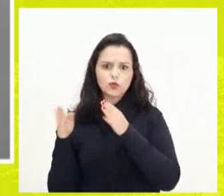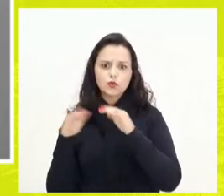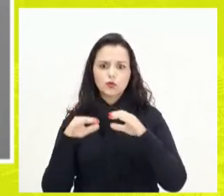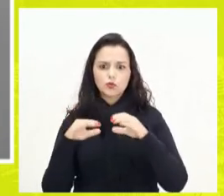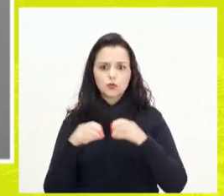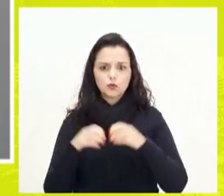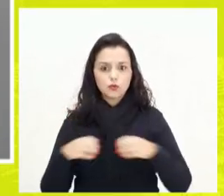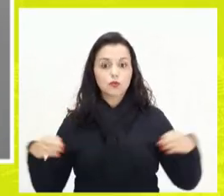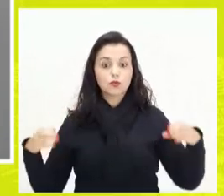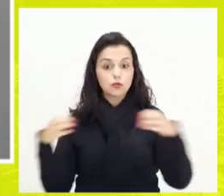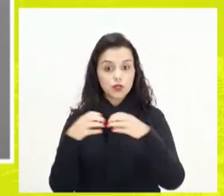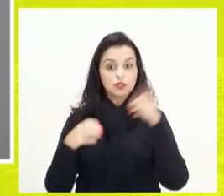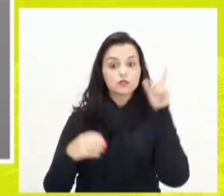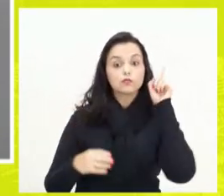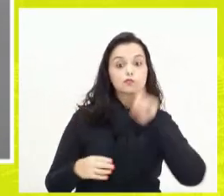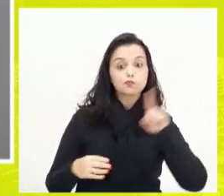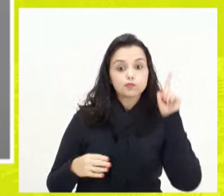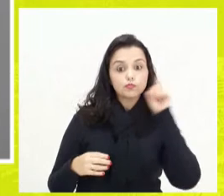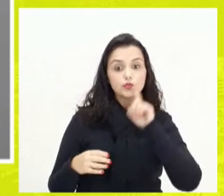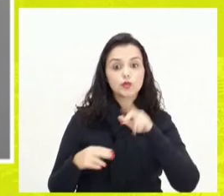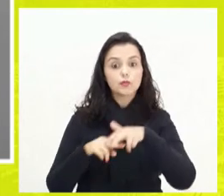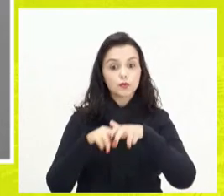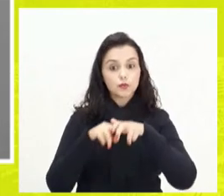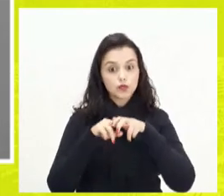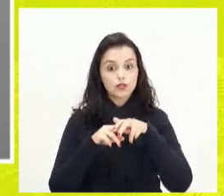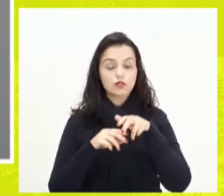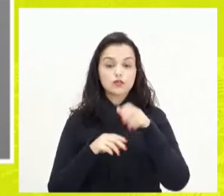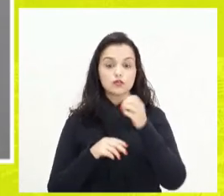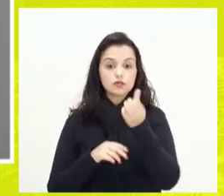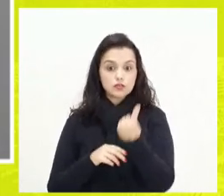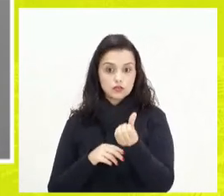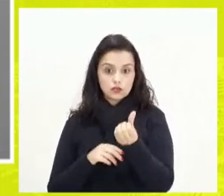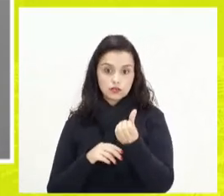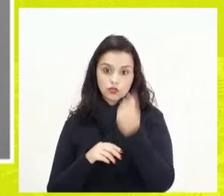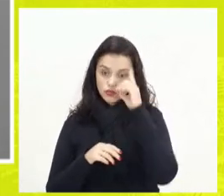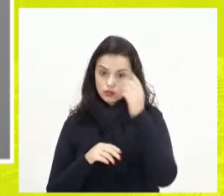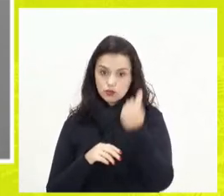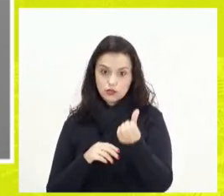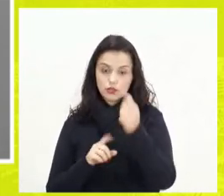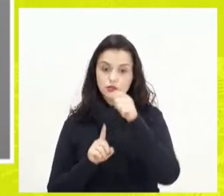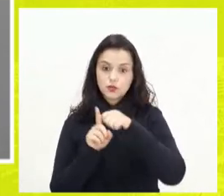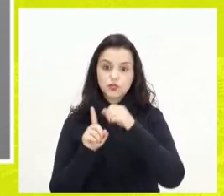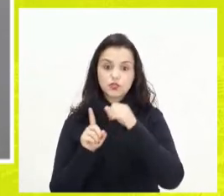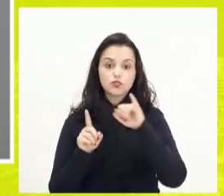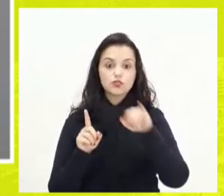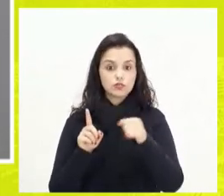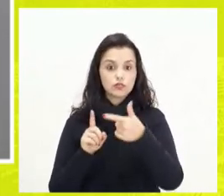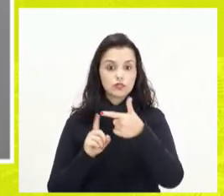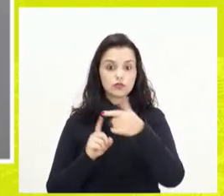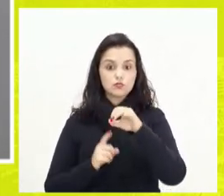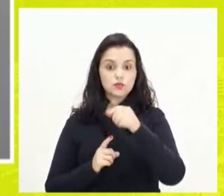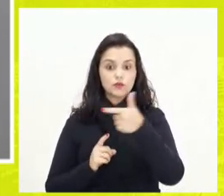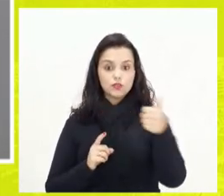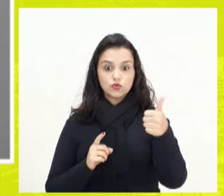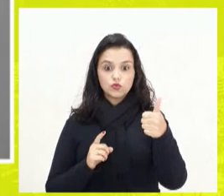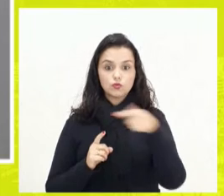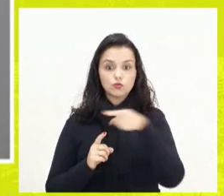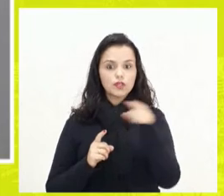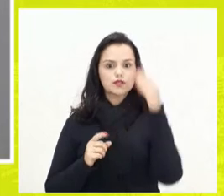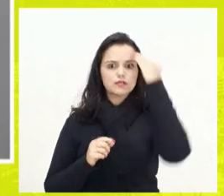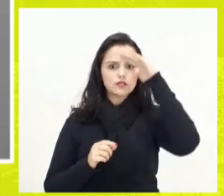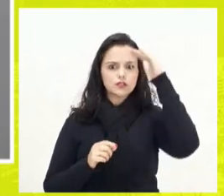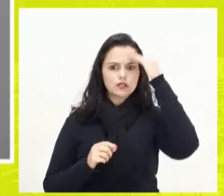see that very closely what's happening in the uh american congress what